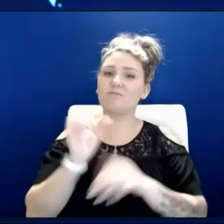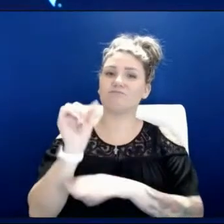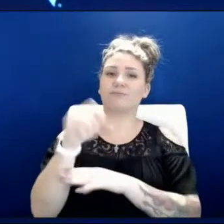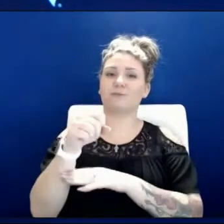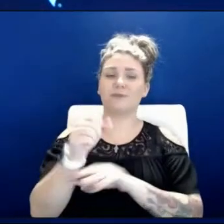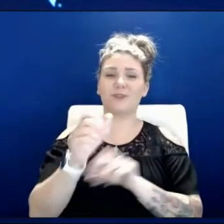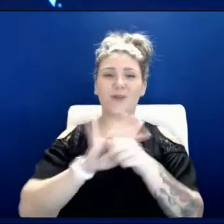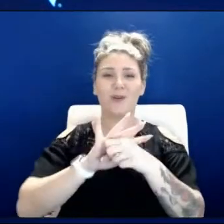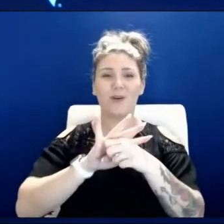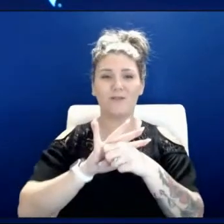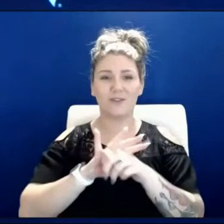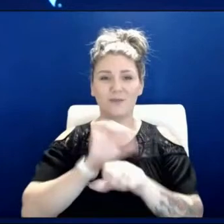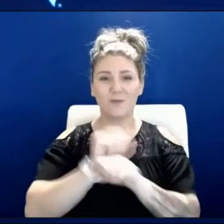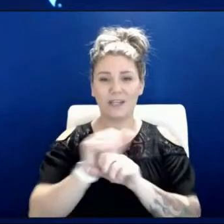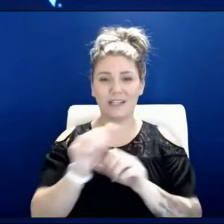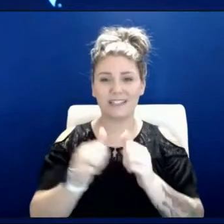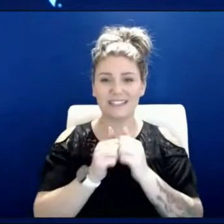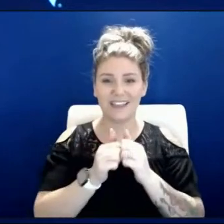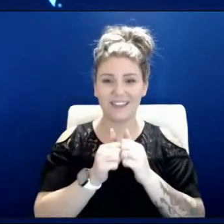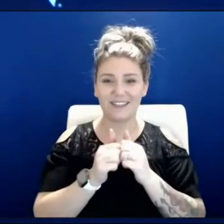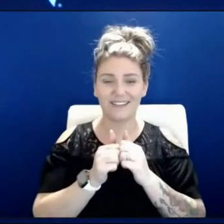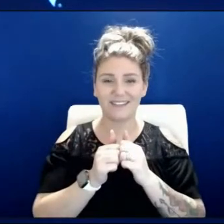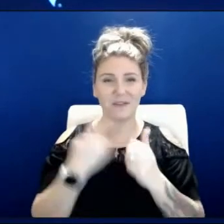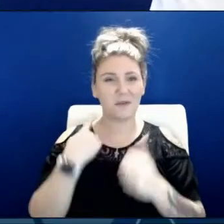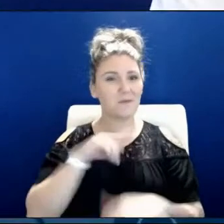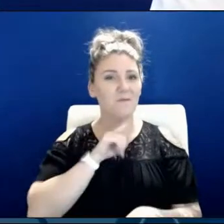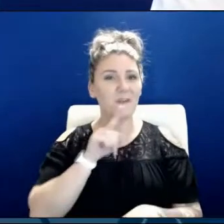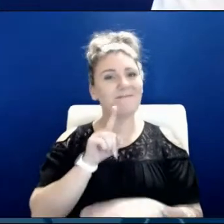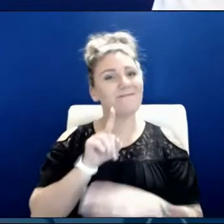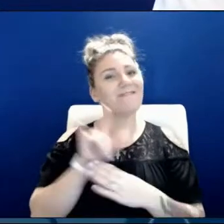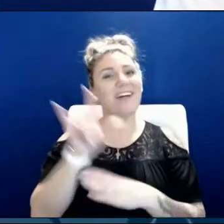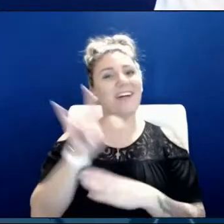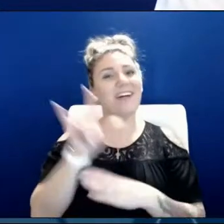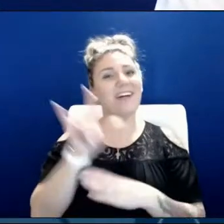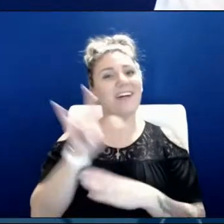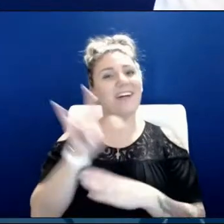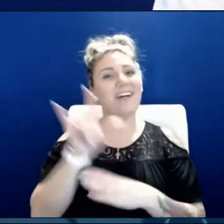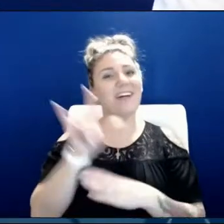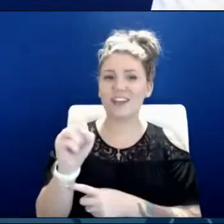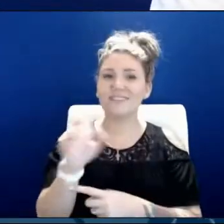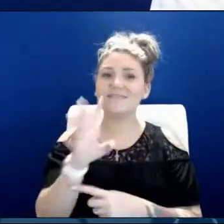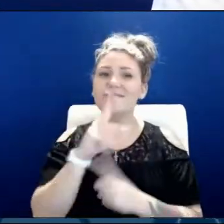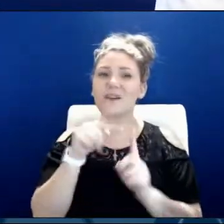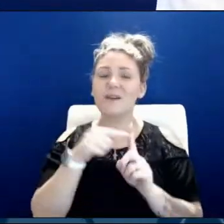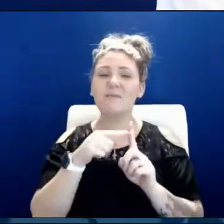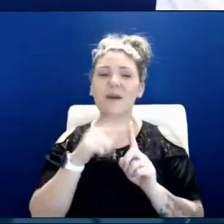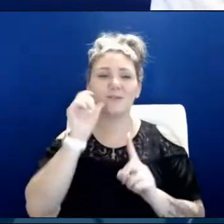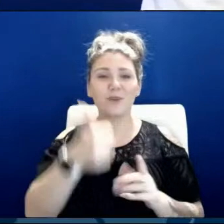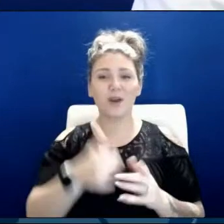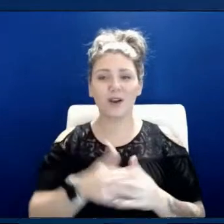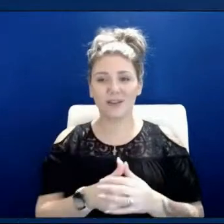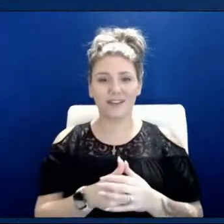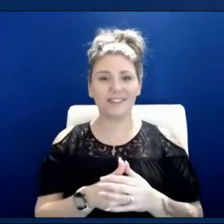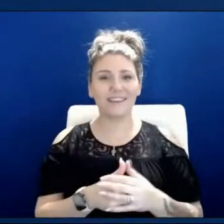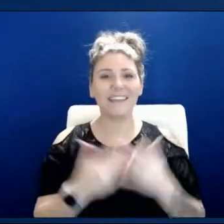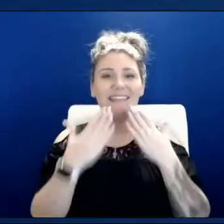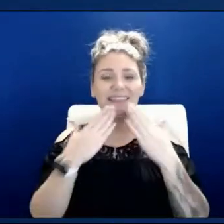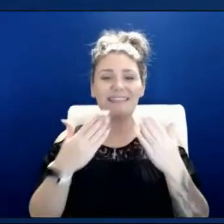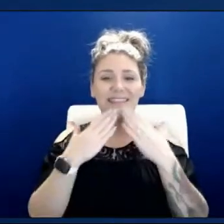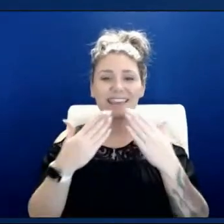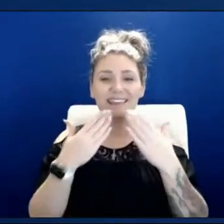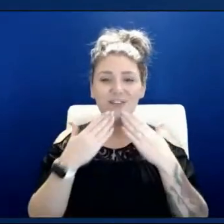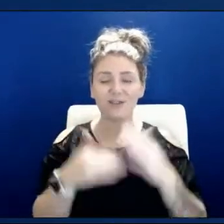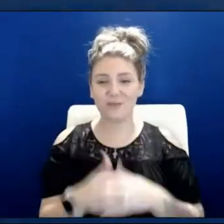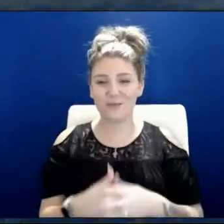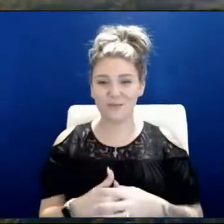together. Let's fly. Jess, talk to us about our guest tomorrow. Dr. Stites, thank you.